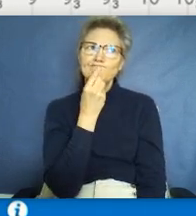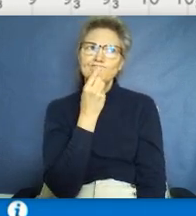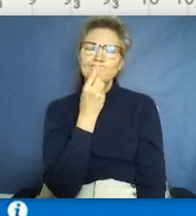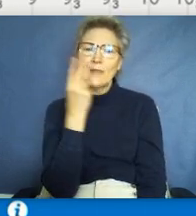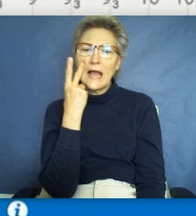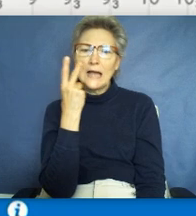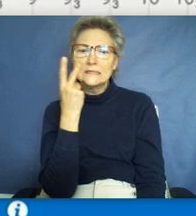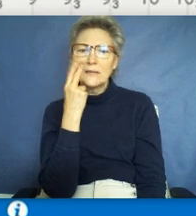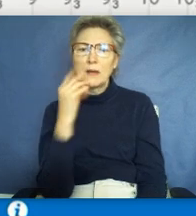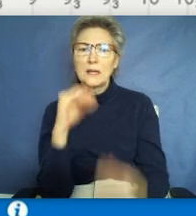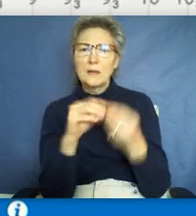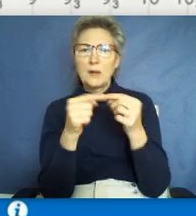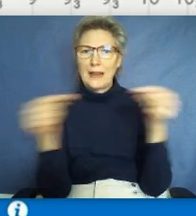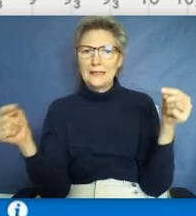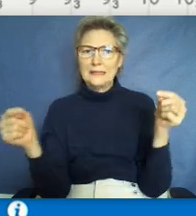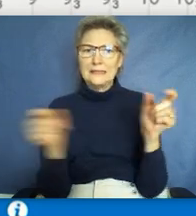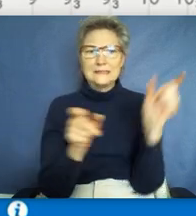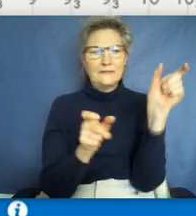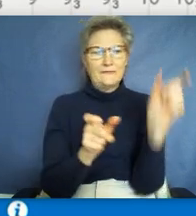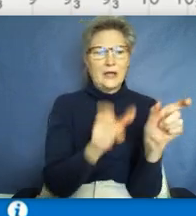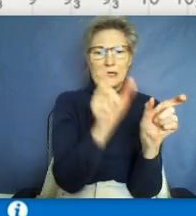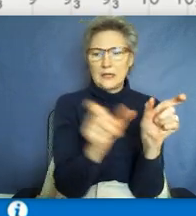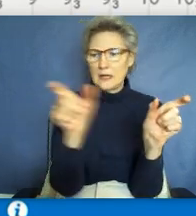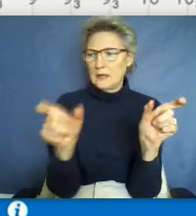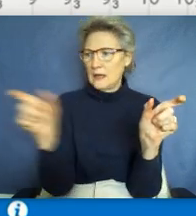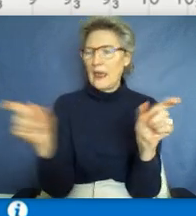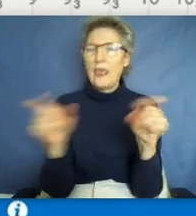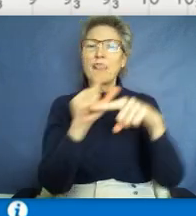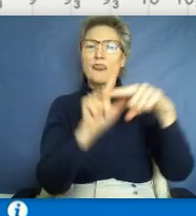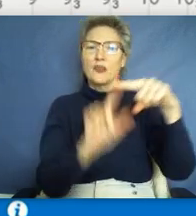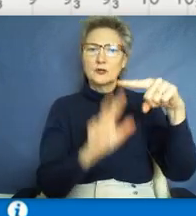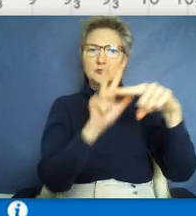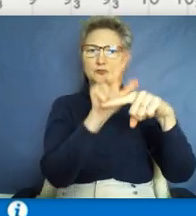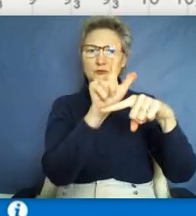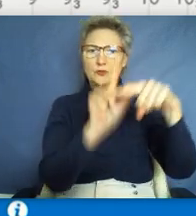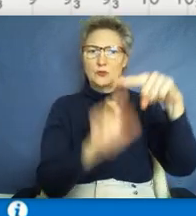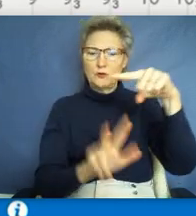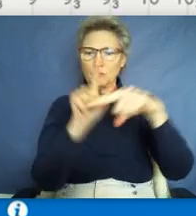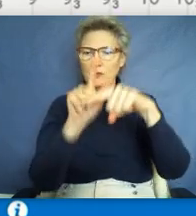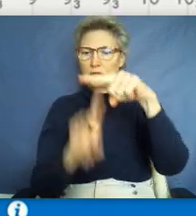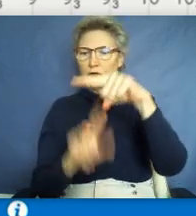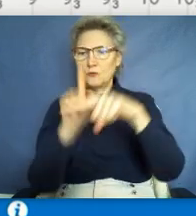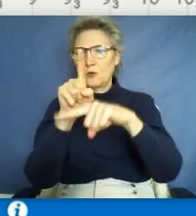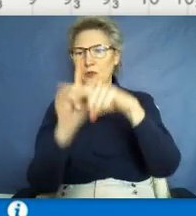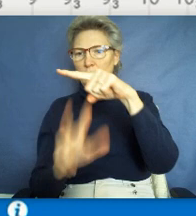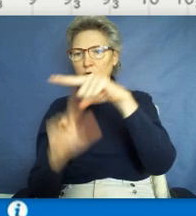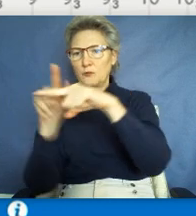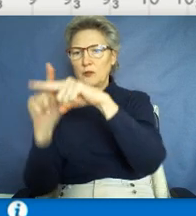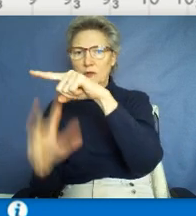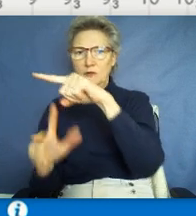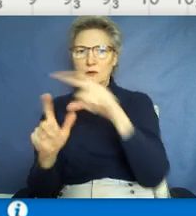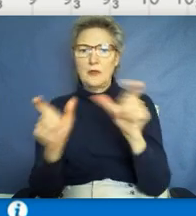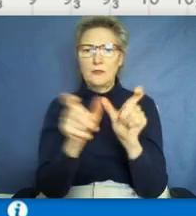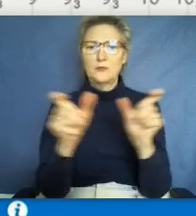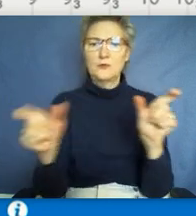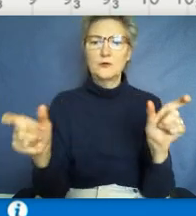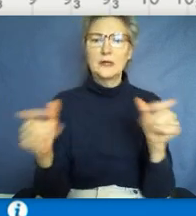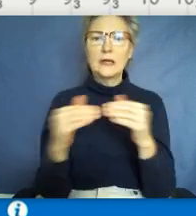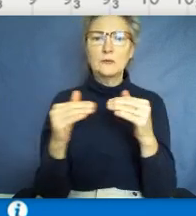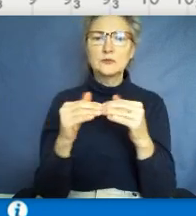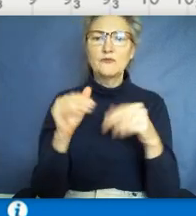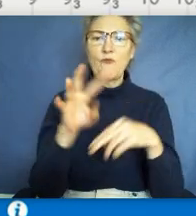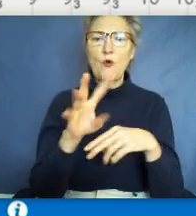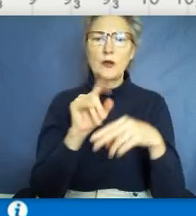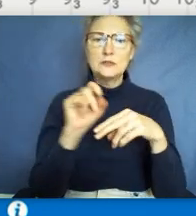I see on my number line that it's broken up by thirds. So 1/3 would give me 4